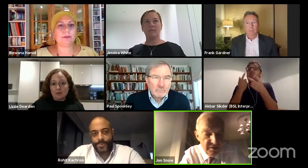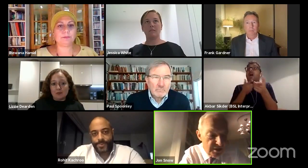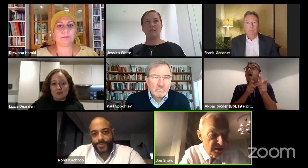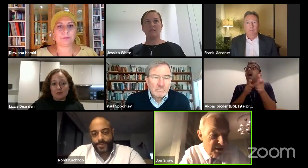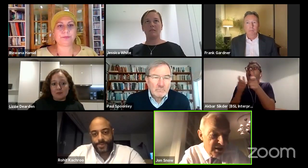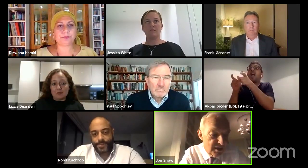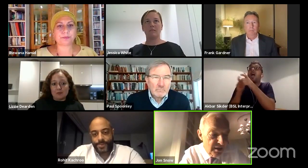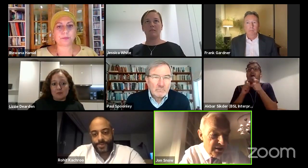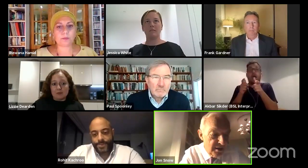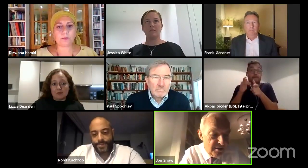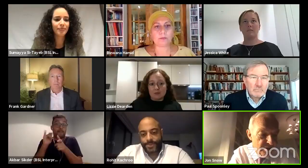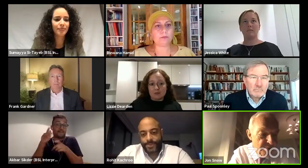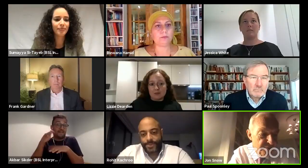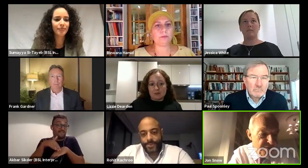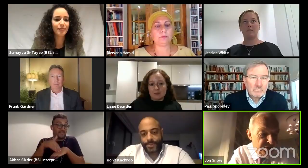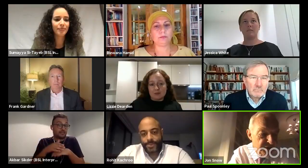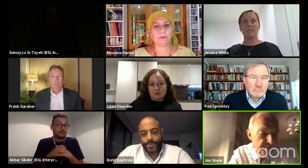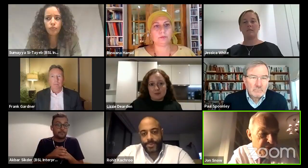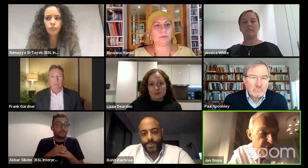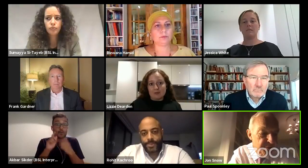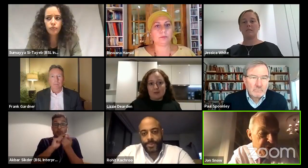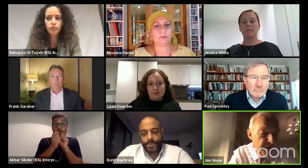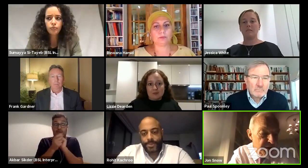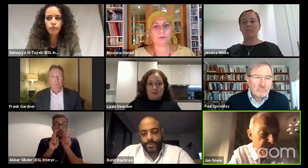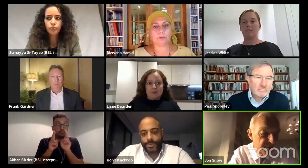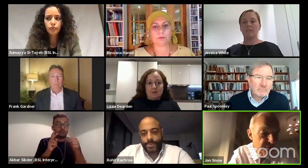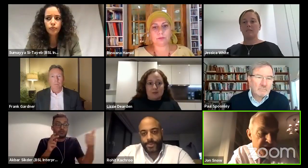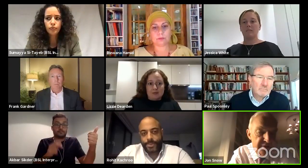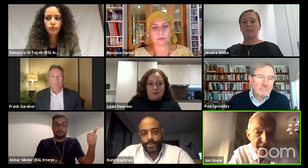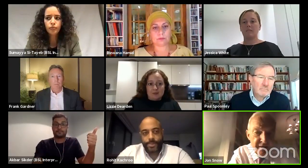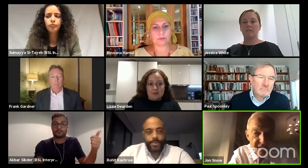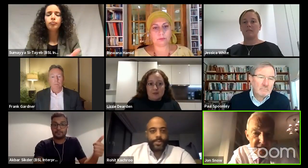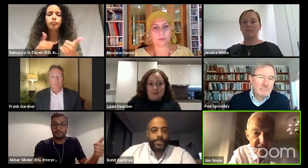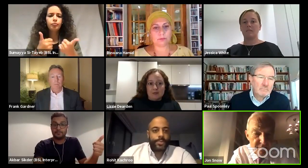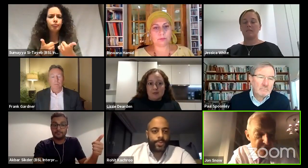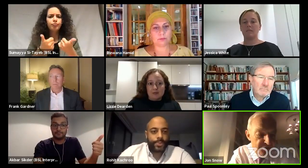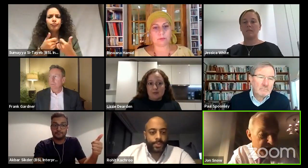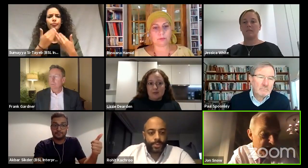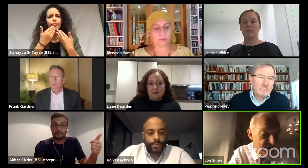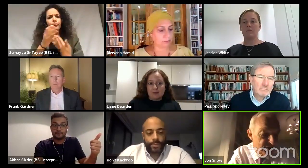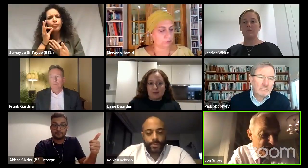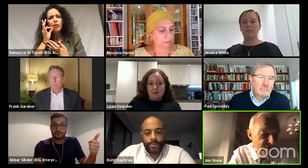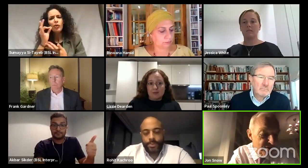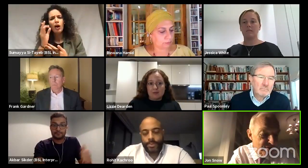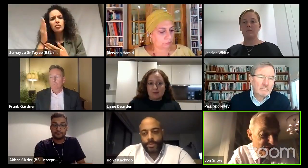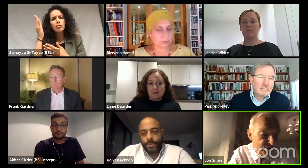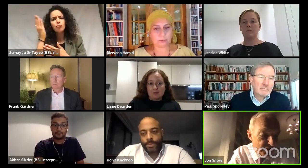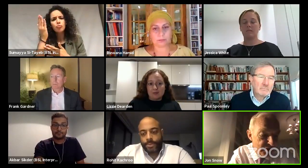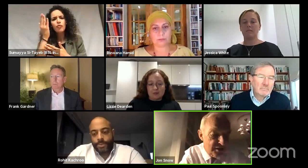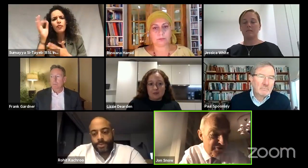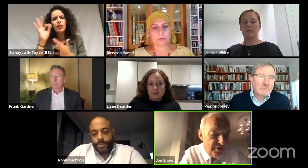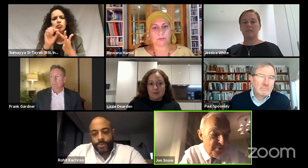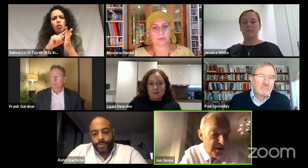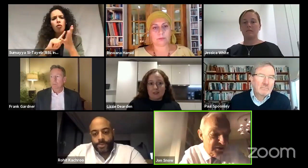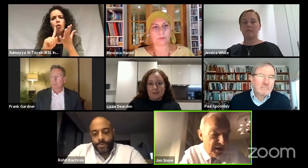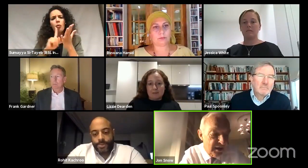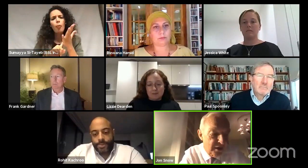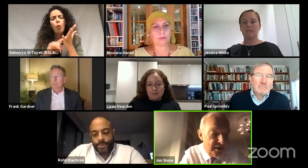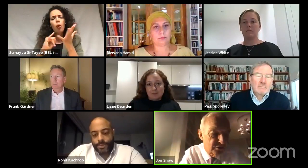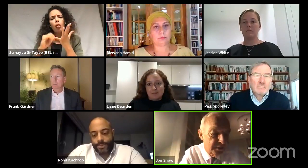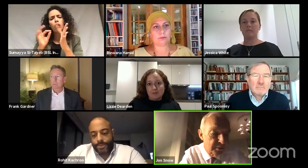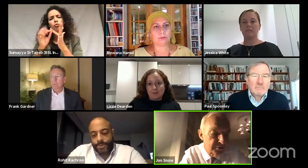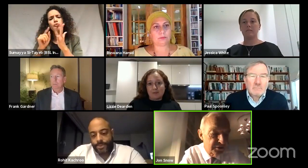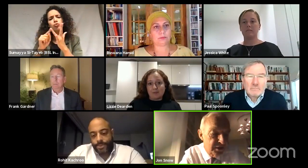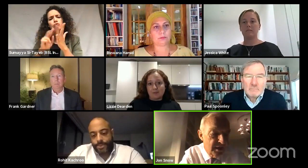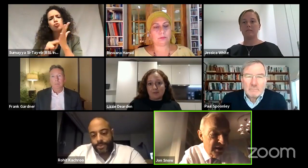interesting indeed. And Professor Paul Spoonley, I mean, you've spent a number of decades studying the far right and